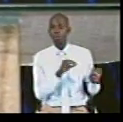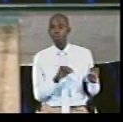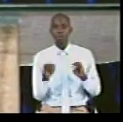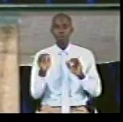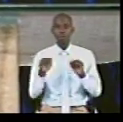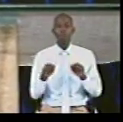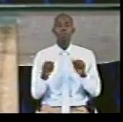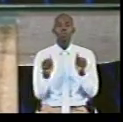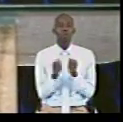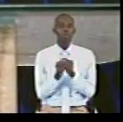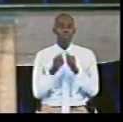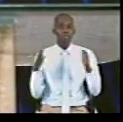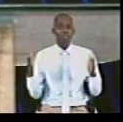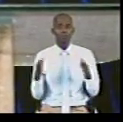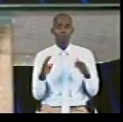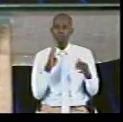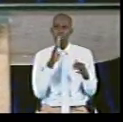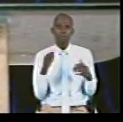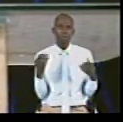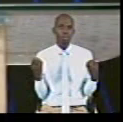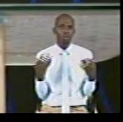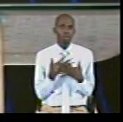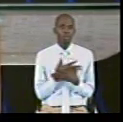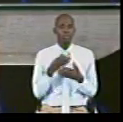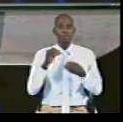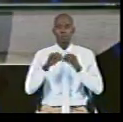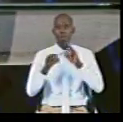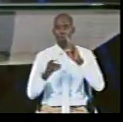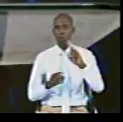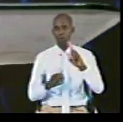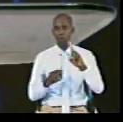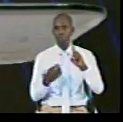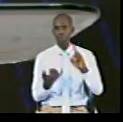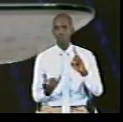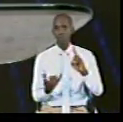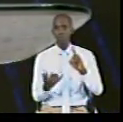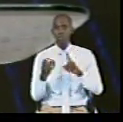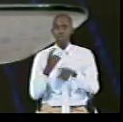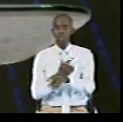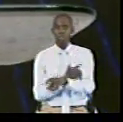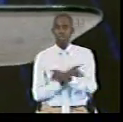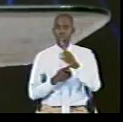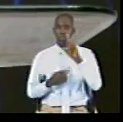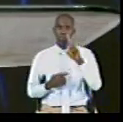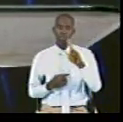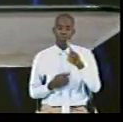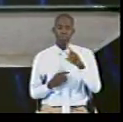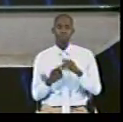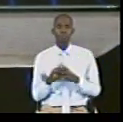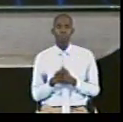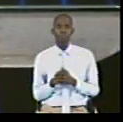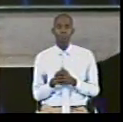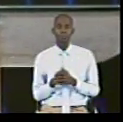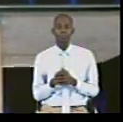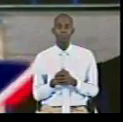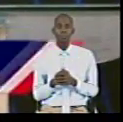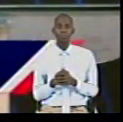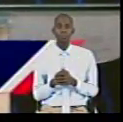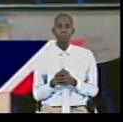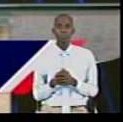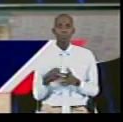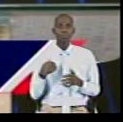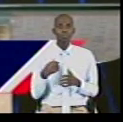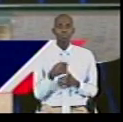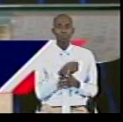without timidity. Let's look at number one, is the immutability of the saving pillar of truth. We're told in